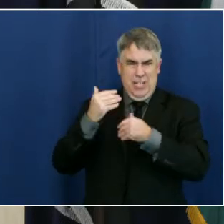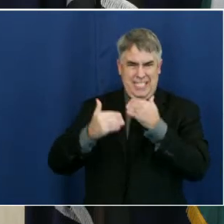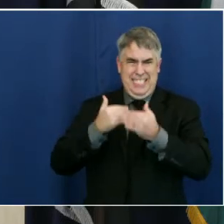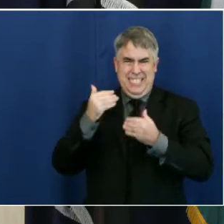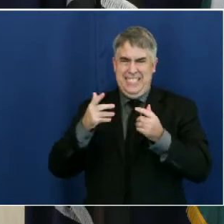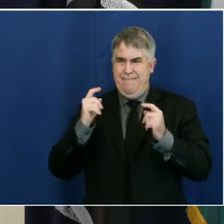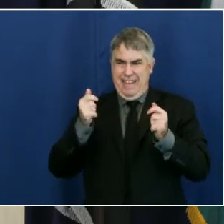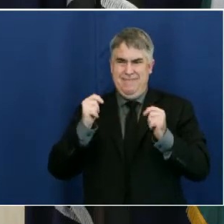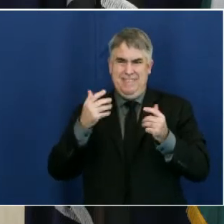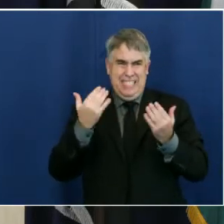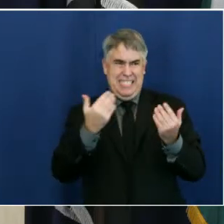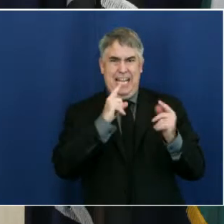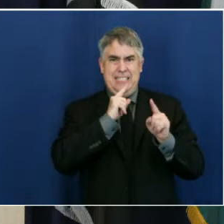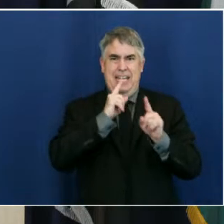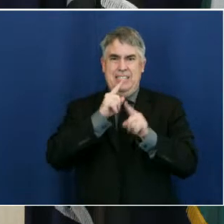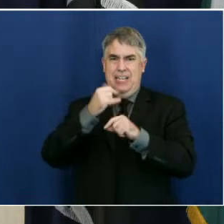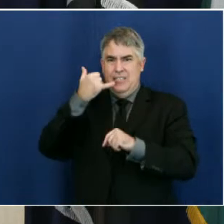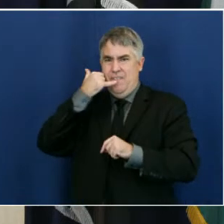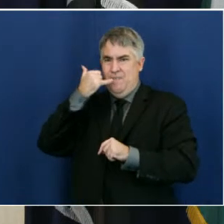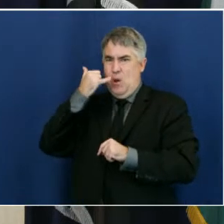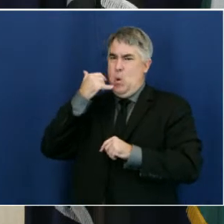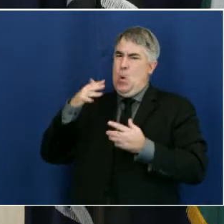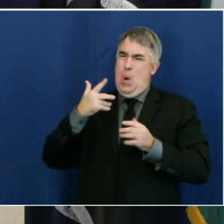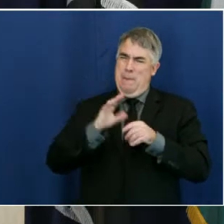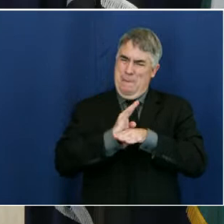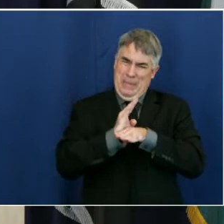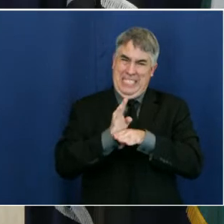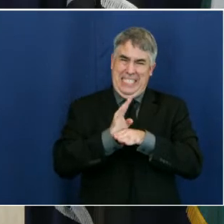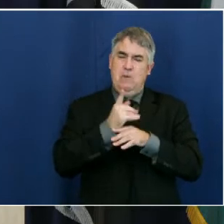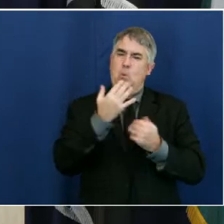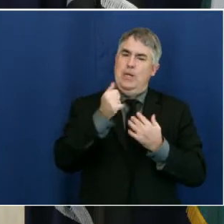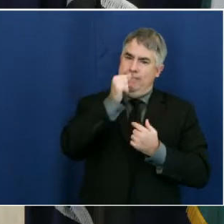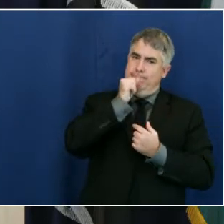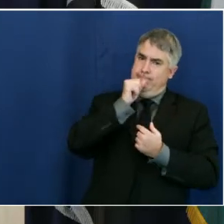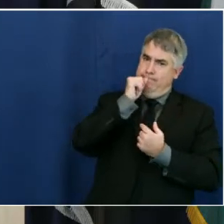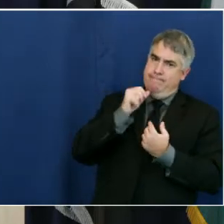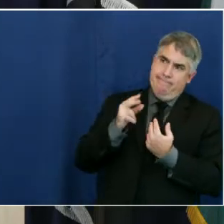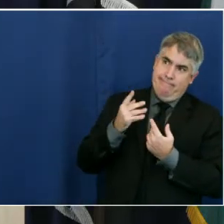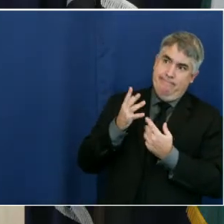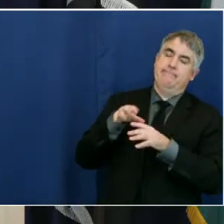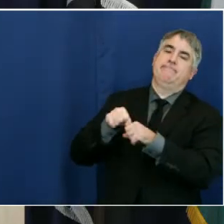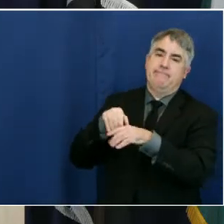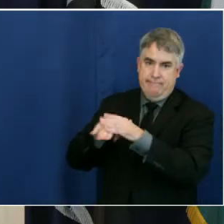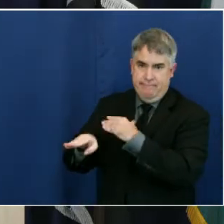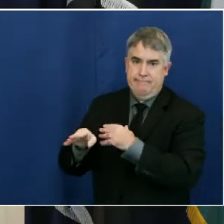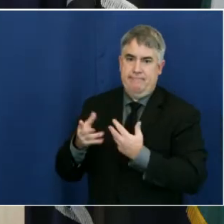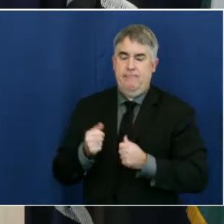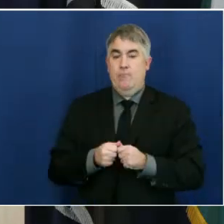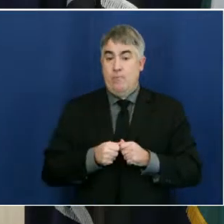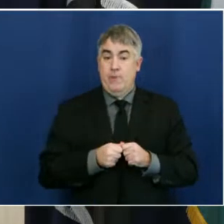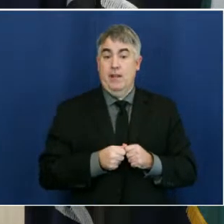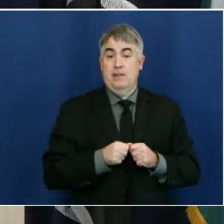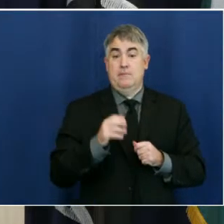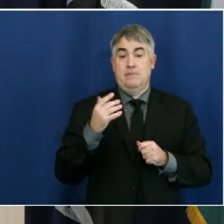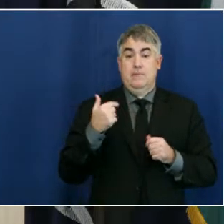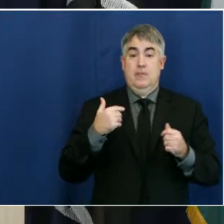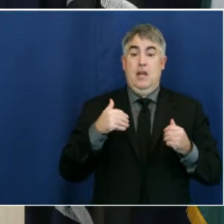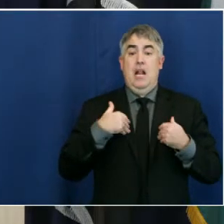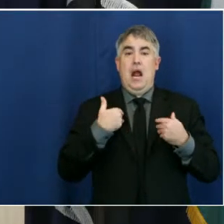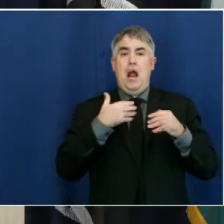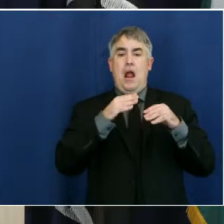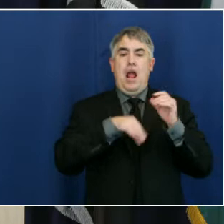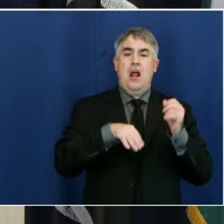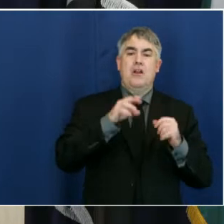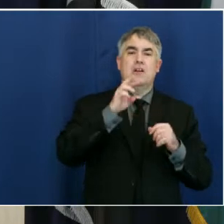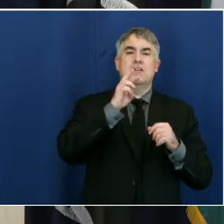calls. And so again, we ask for everyone's patience, and please do not call 211 about vaccines unless you are 75 years or older and you